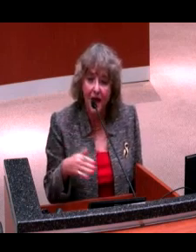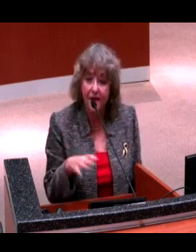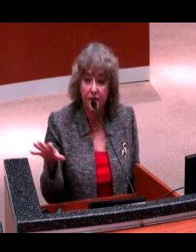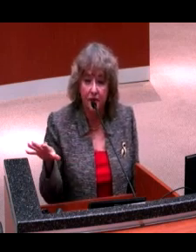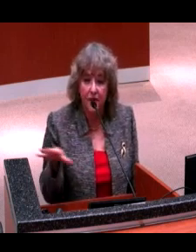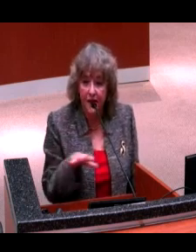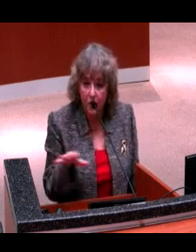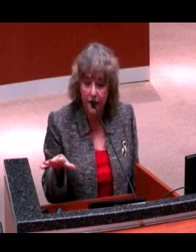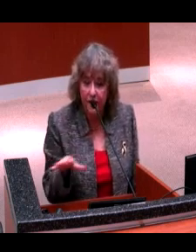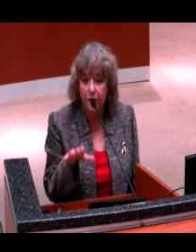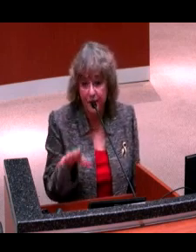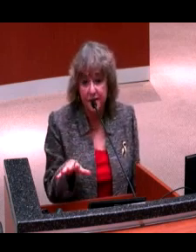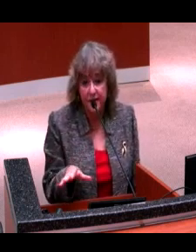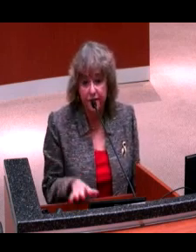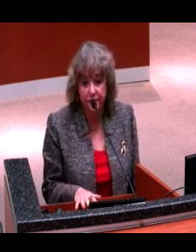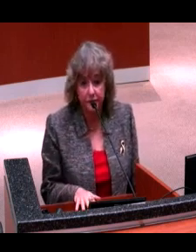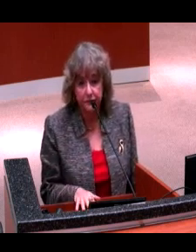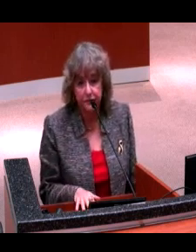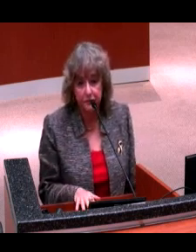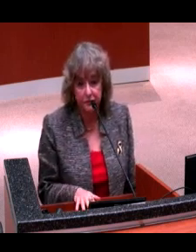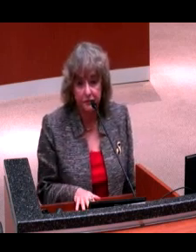kind of a network that would be safe.